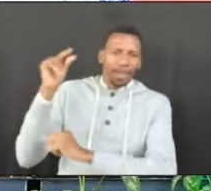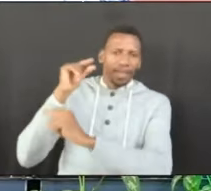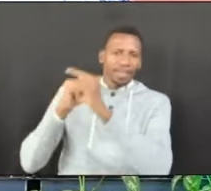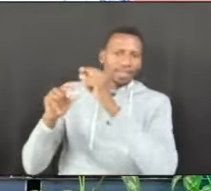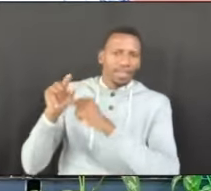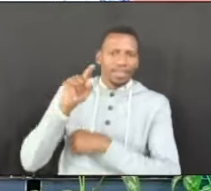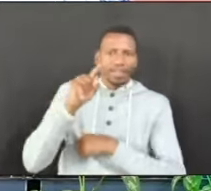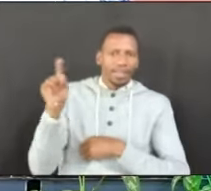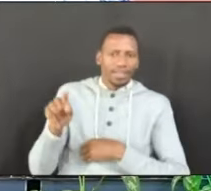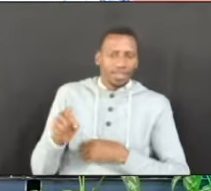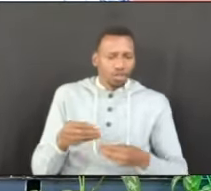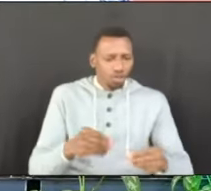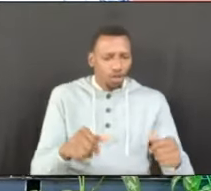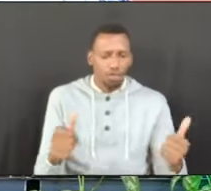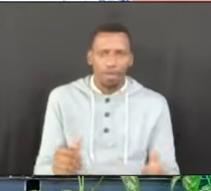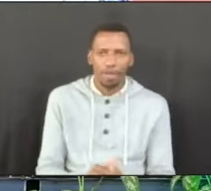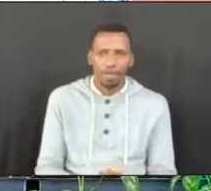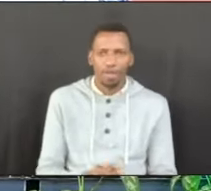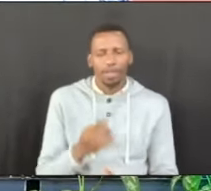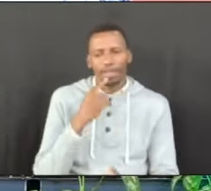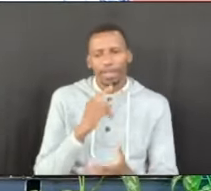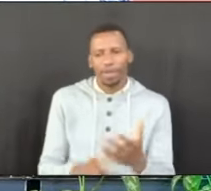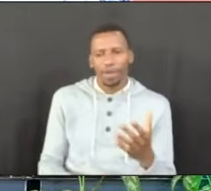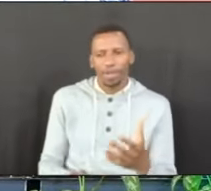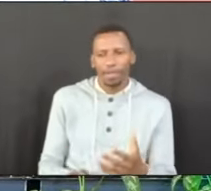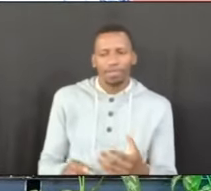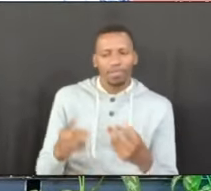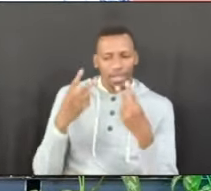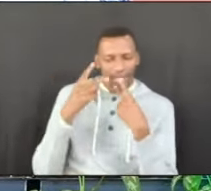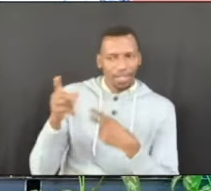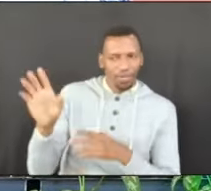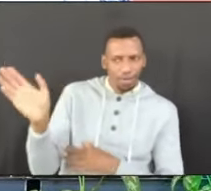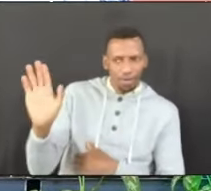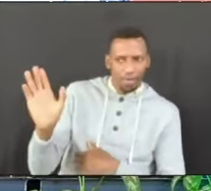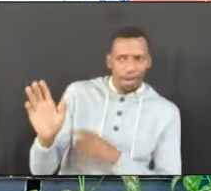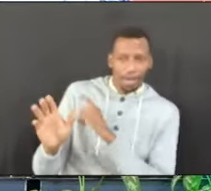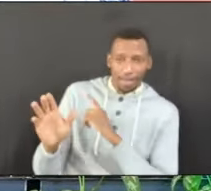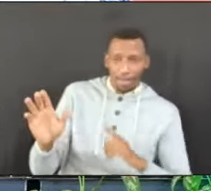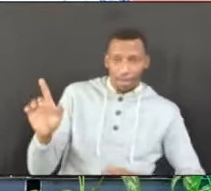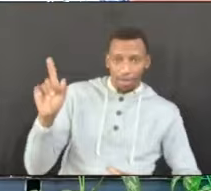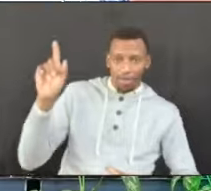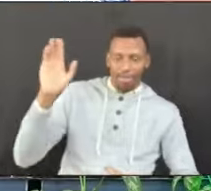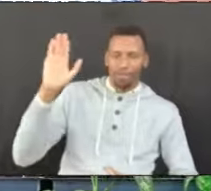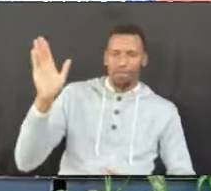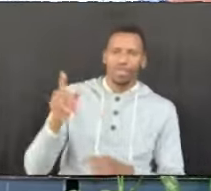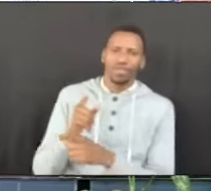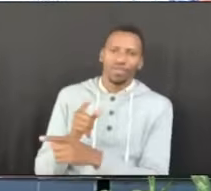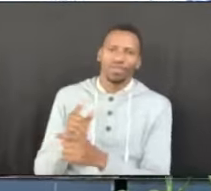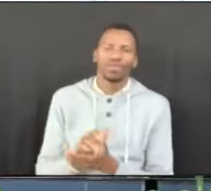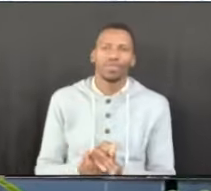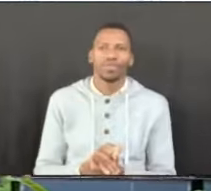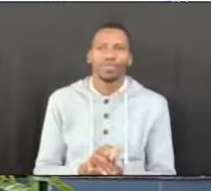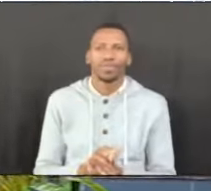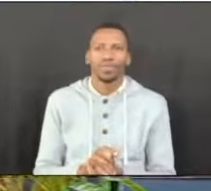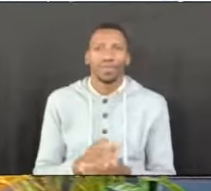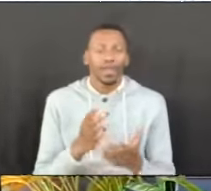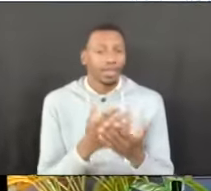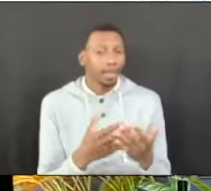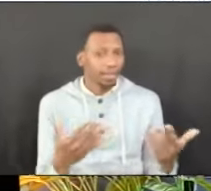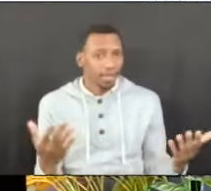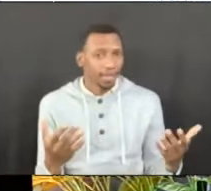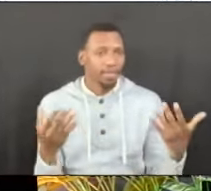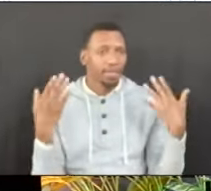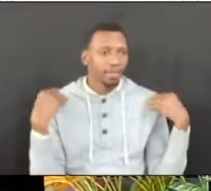So I'm saying, my son, see you. The Lord will be with you. There are things that angels do not understand.